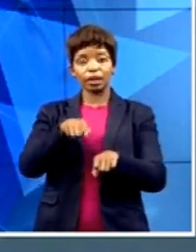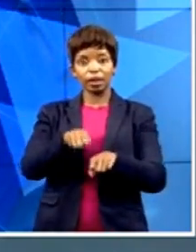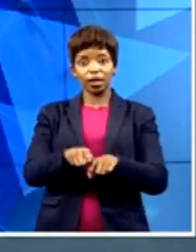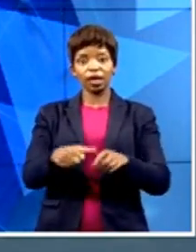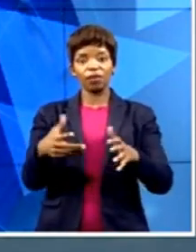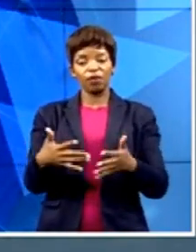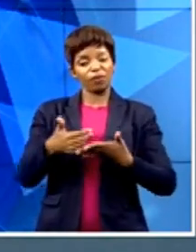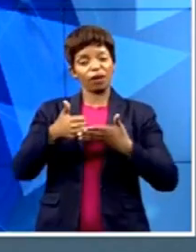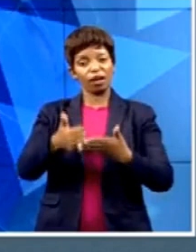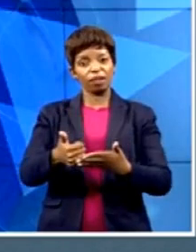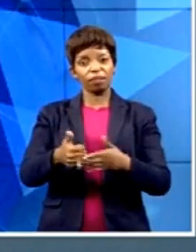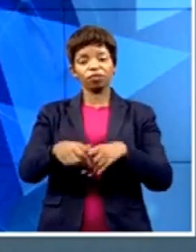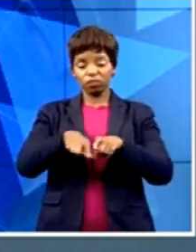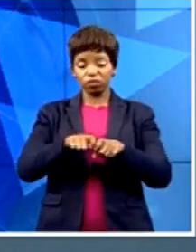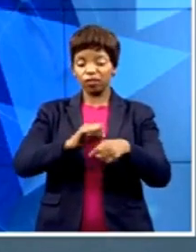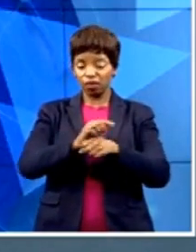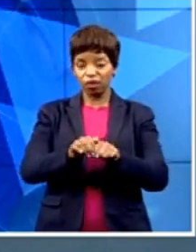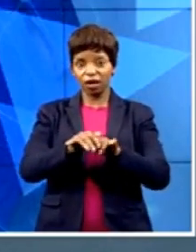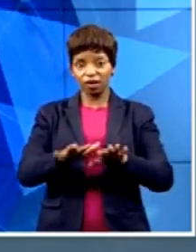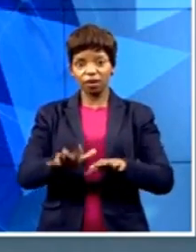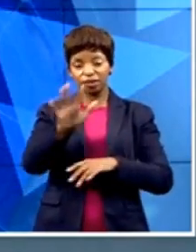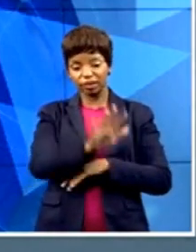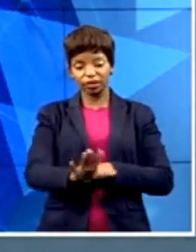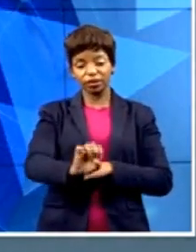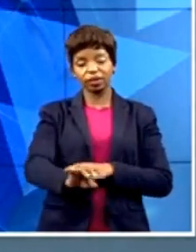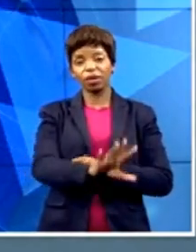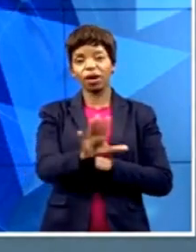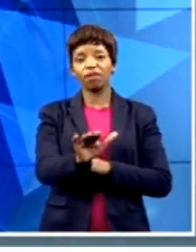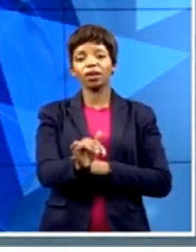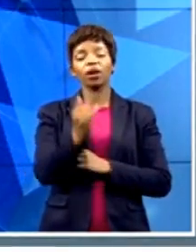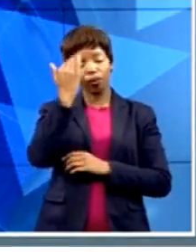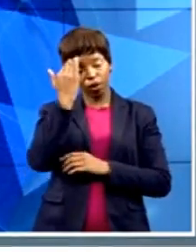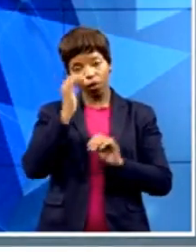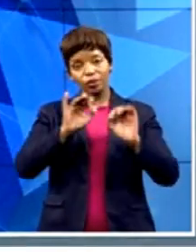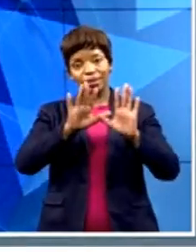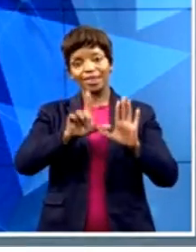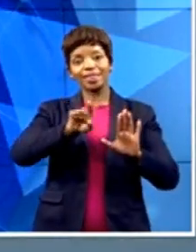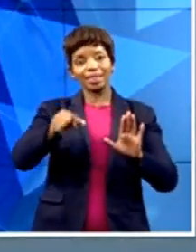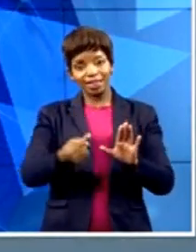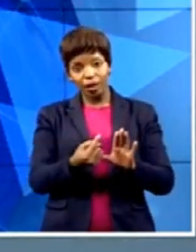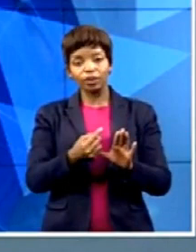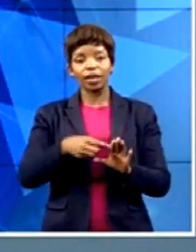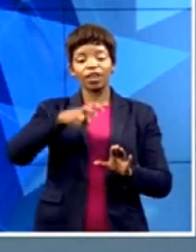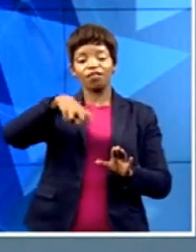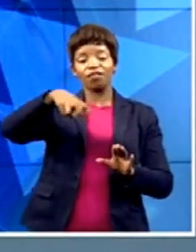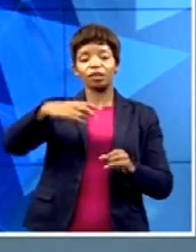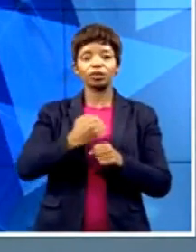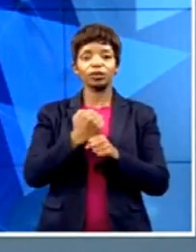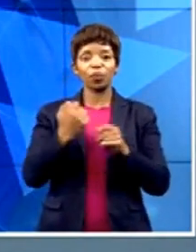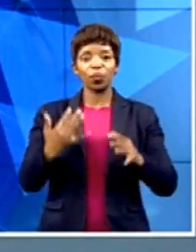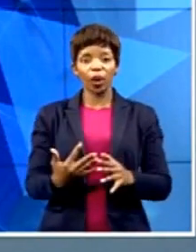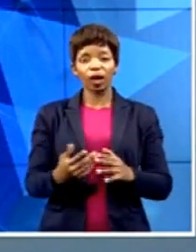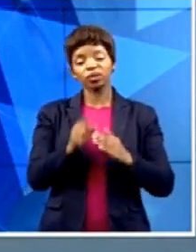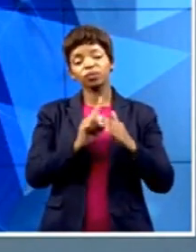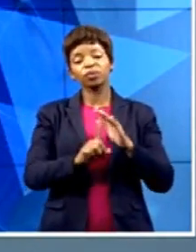Africa. Already we know that 10,000 field workers will visit homes and villages, towns and cities to screen residents for COVID-19 symptoms. I want to bring